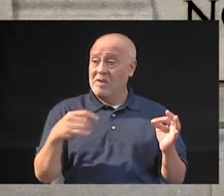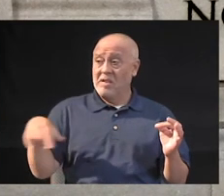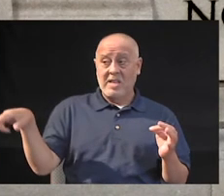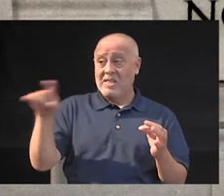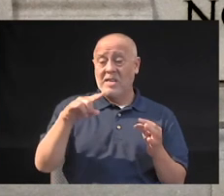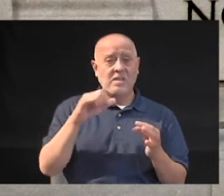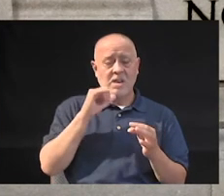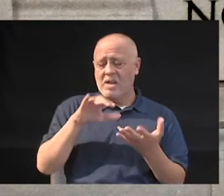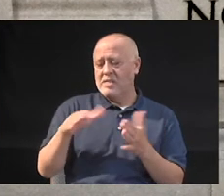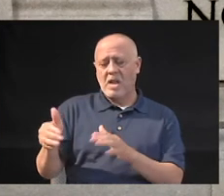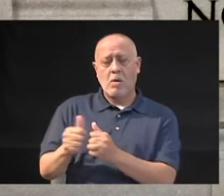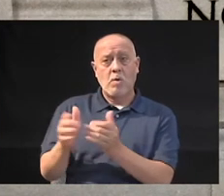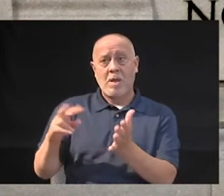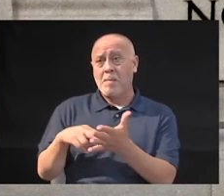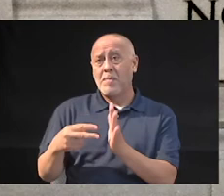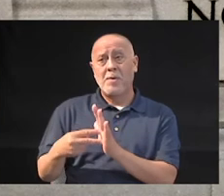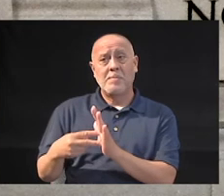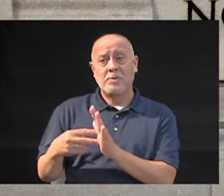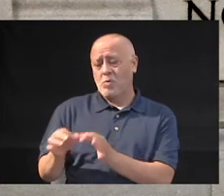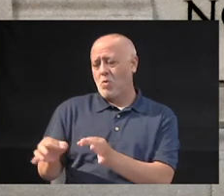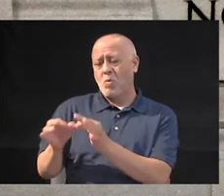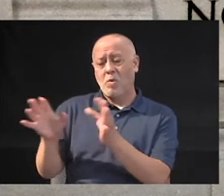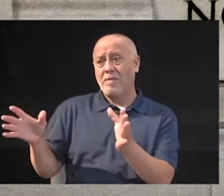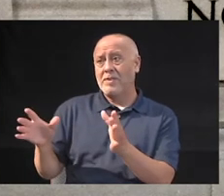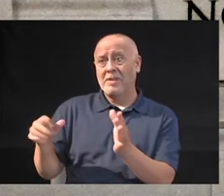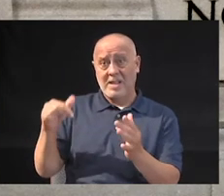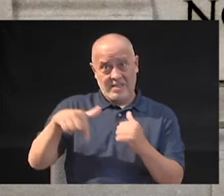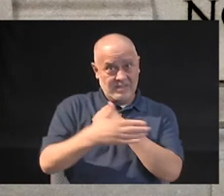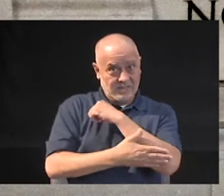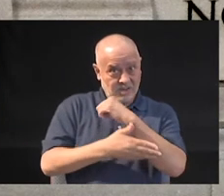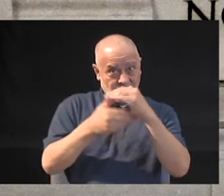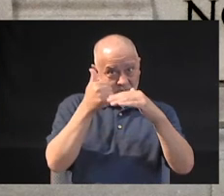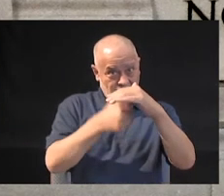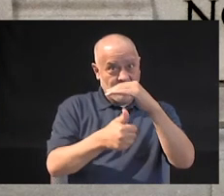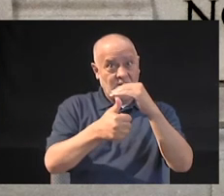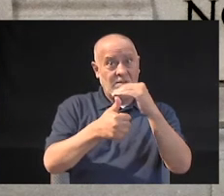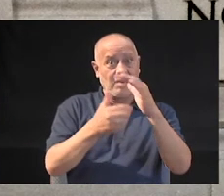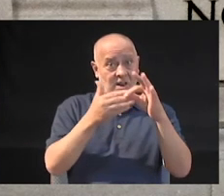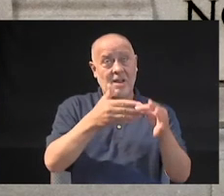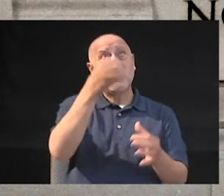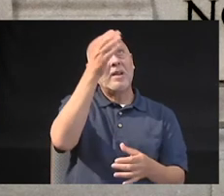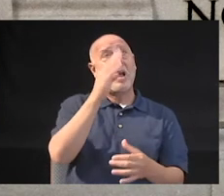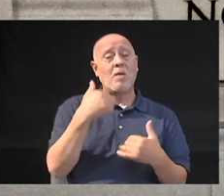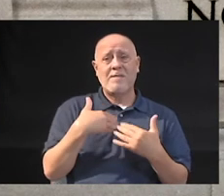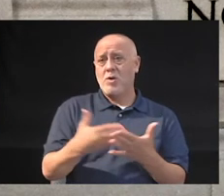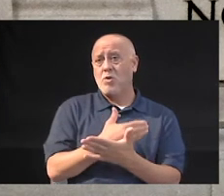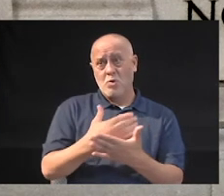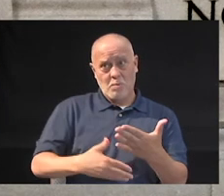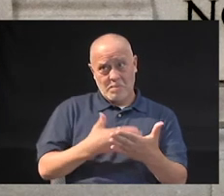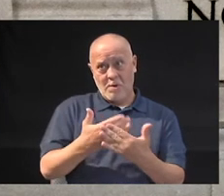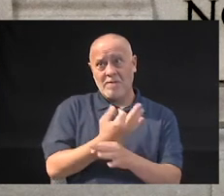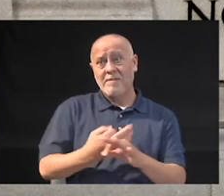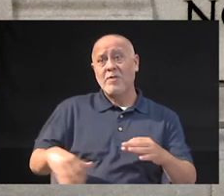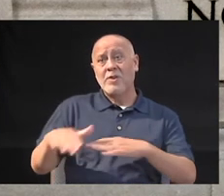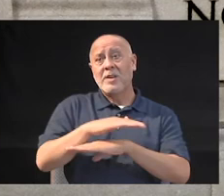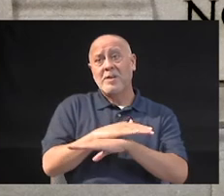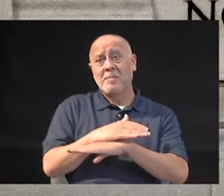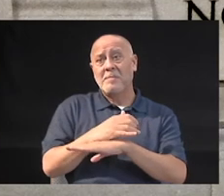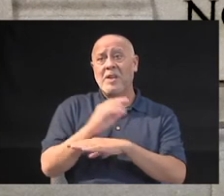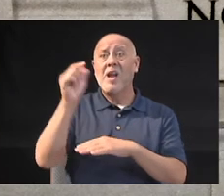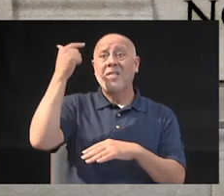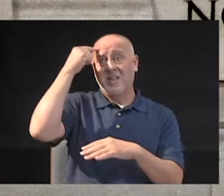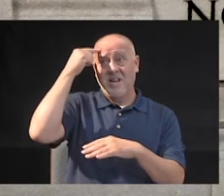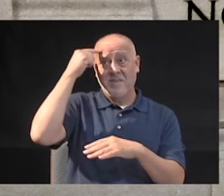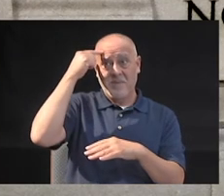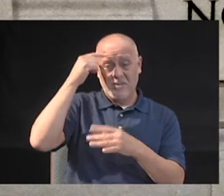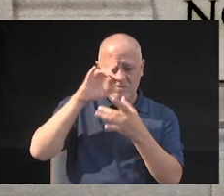not have died in vain, that this nation, under God, shall have a new birth of freedom, and the government of